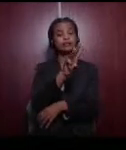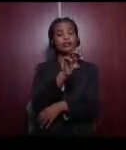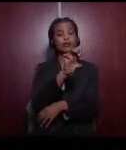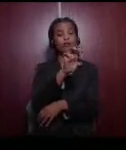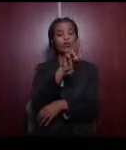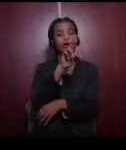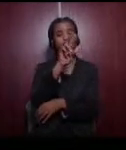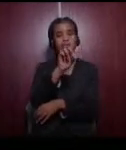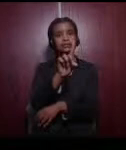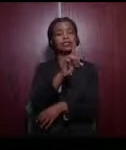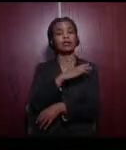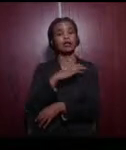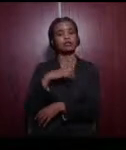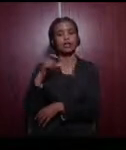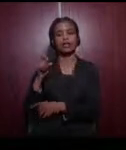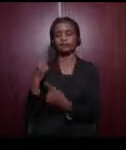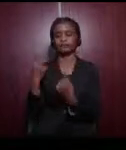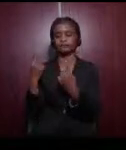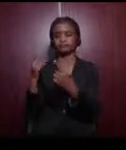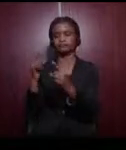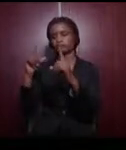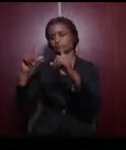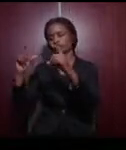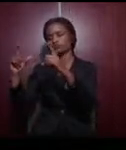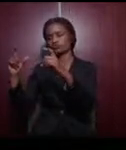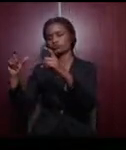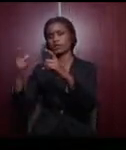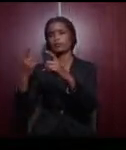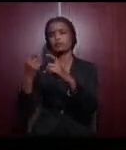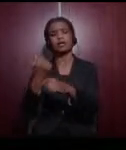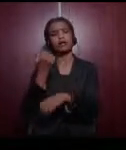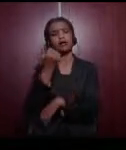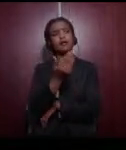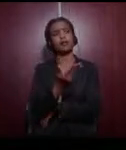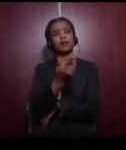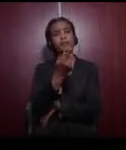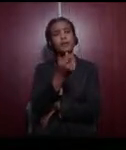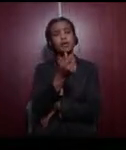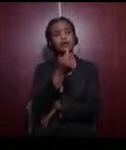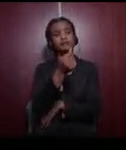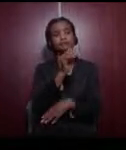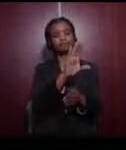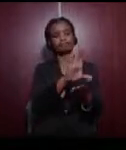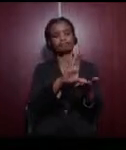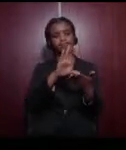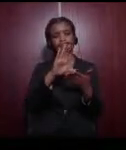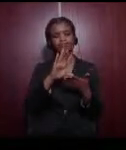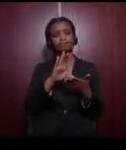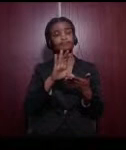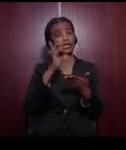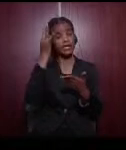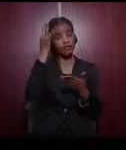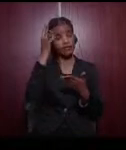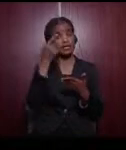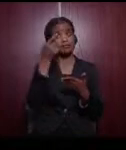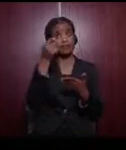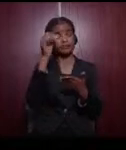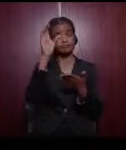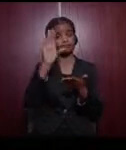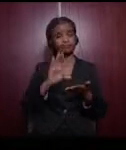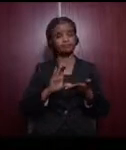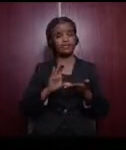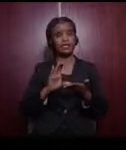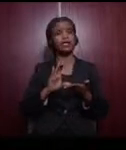shoota dinepe ba claima tšhelete ba claima kore ba isa government, so government a ba fa tšhelete, so a ya fitla